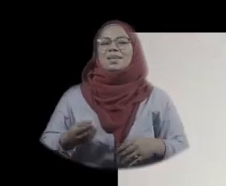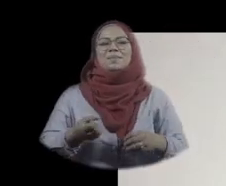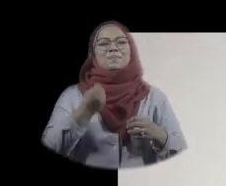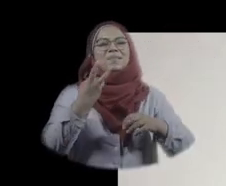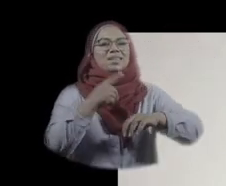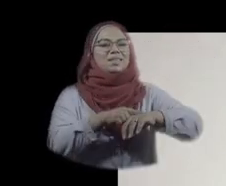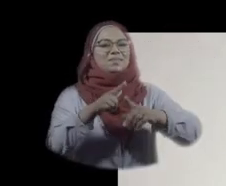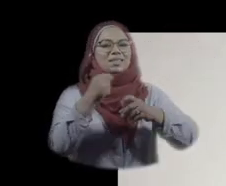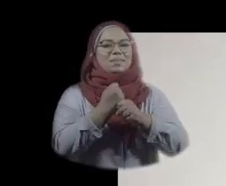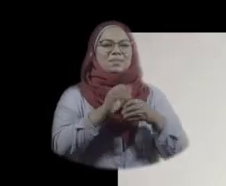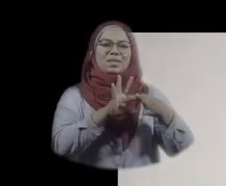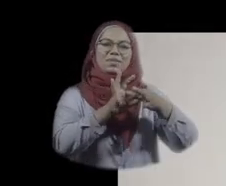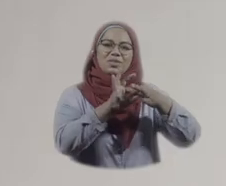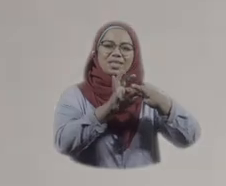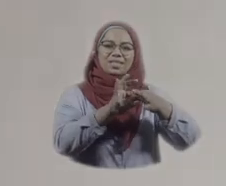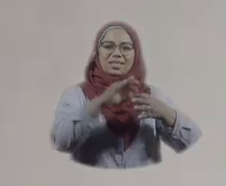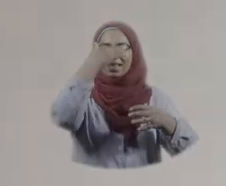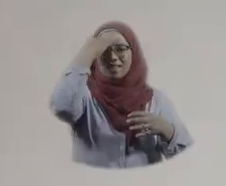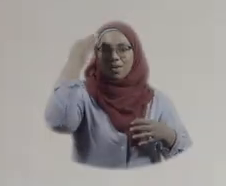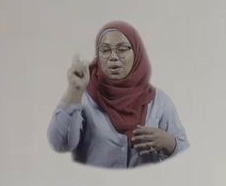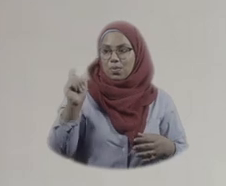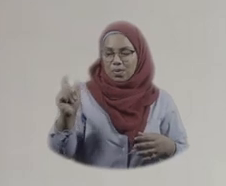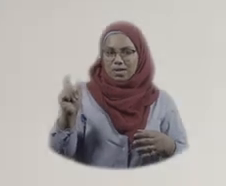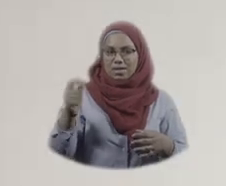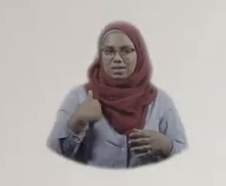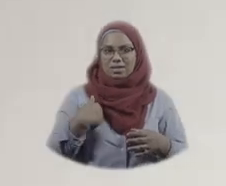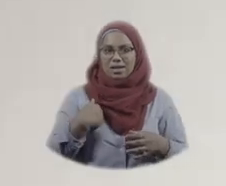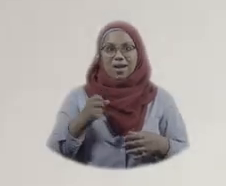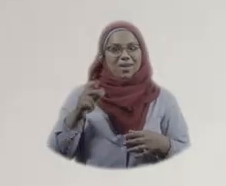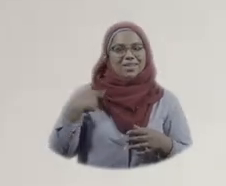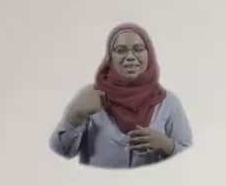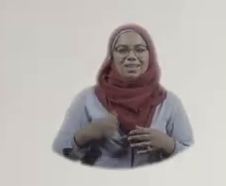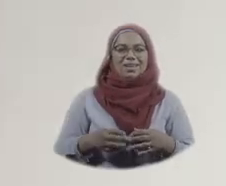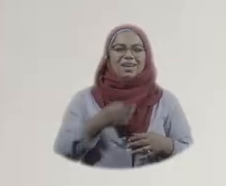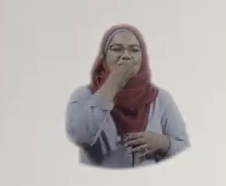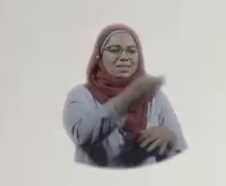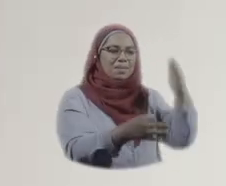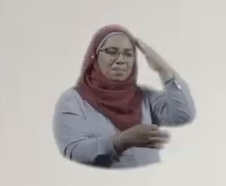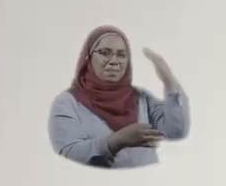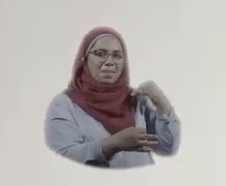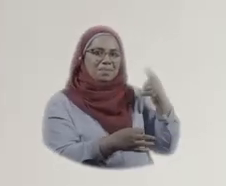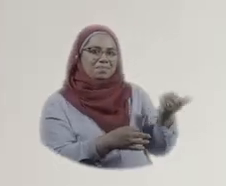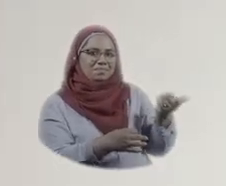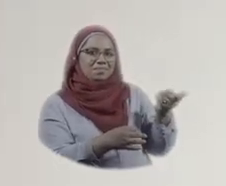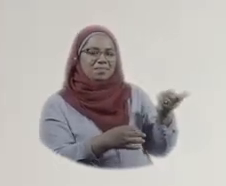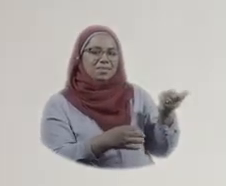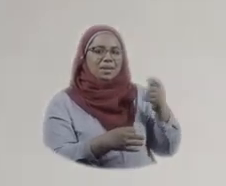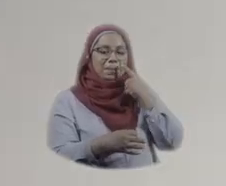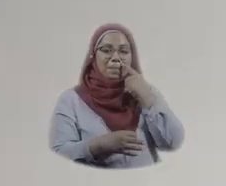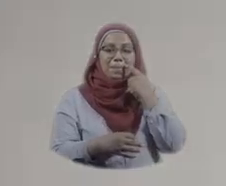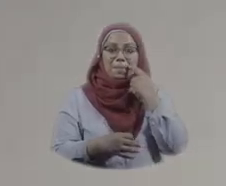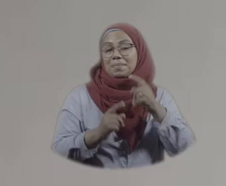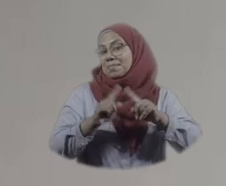But yeah, most of the time it's something related to a Divahi word or something, and then I'll be like, oh, okay, I'll just ask my